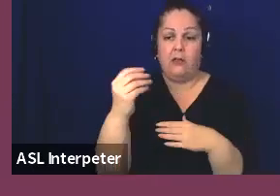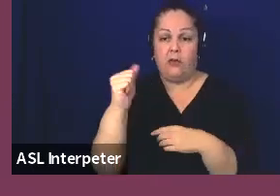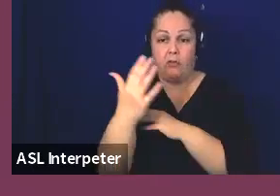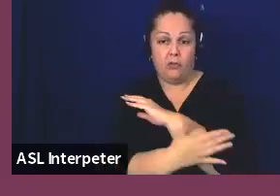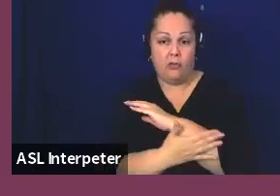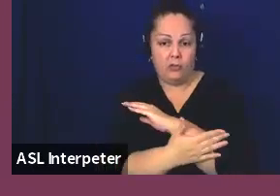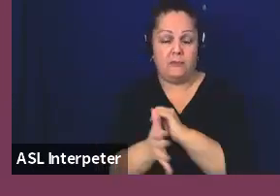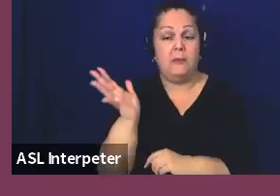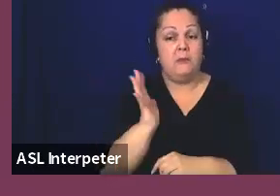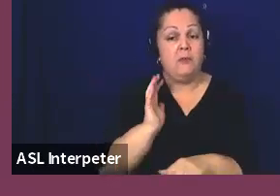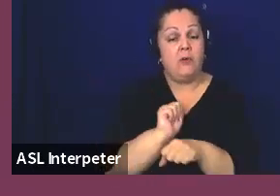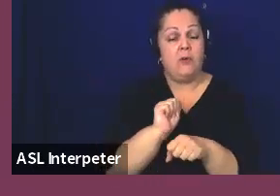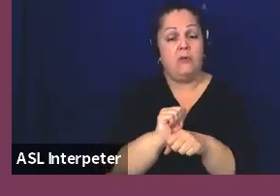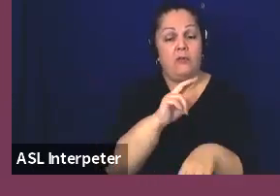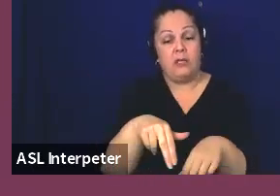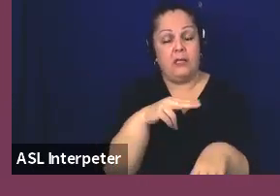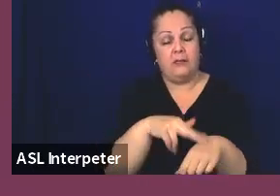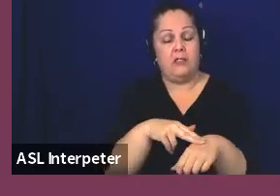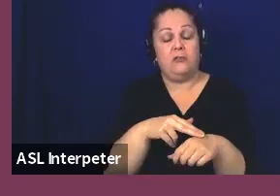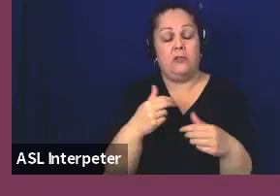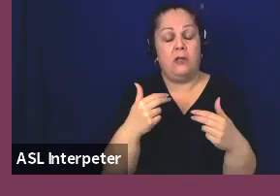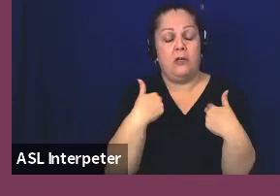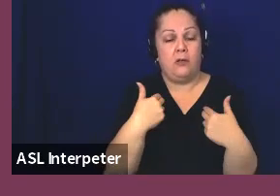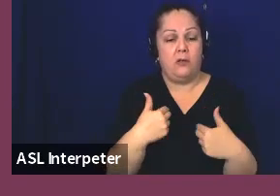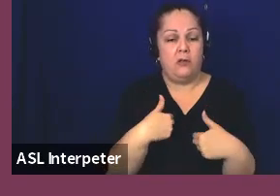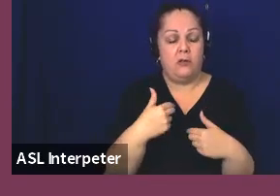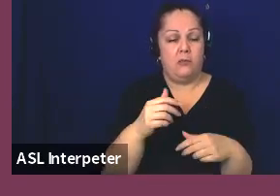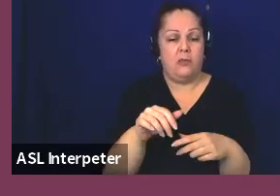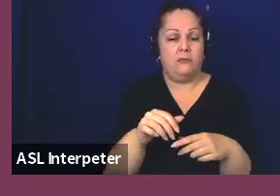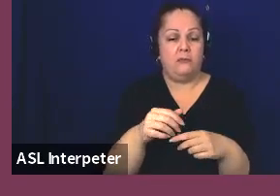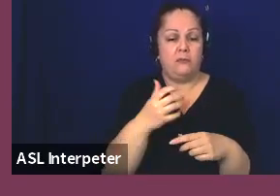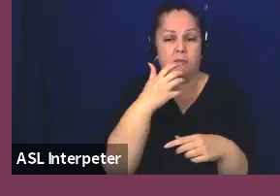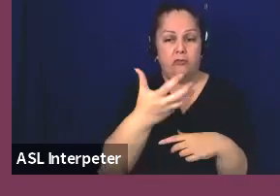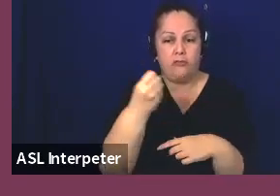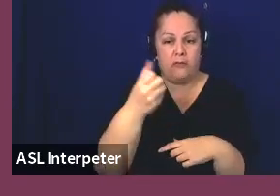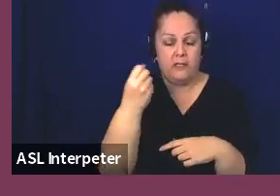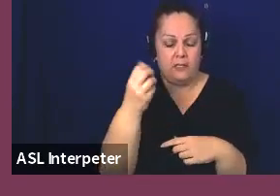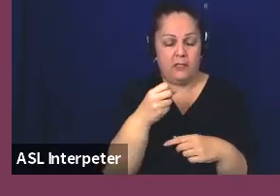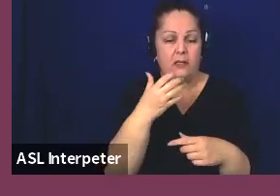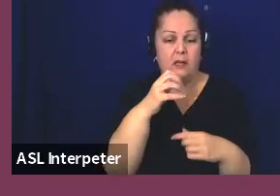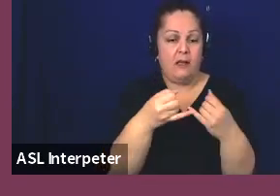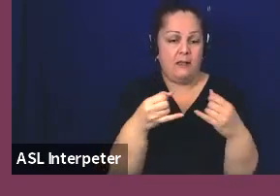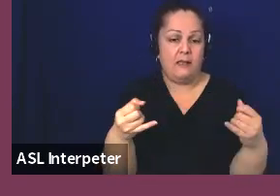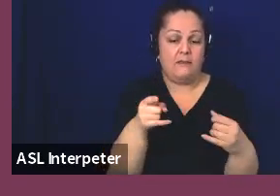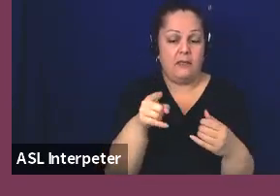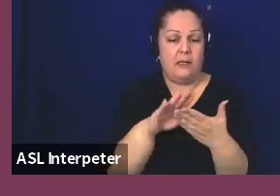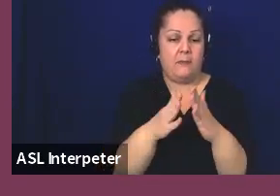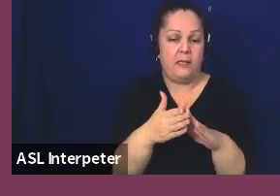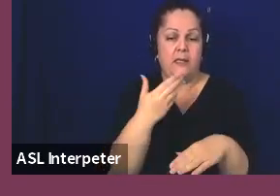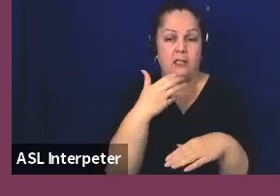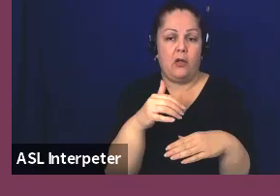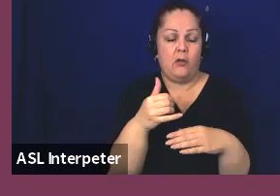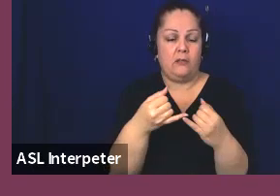Previously, I've worked for the National Human Trafficking Hotline, working directly with individuals in crisis. There, I became the hotline's